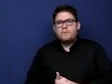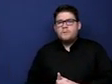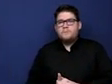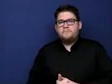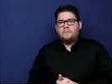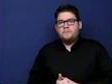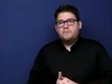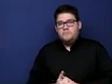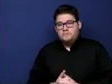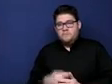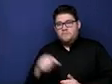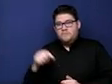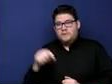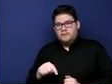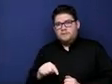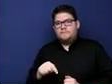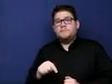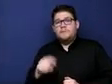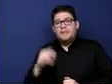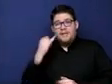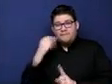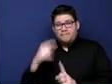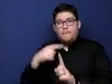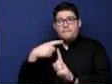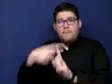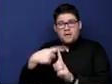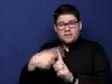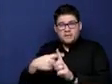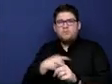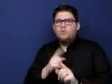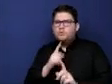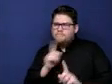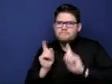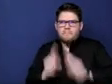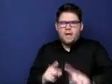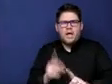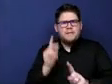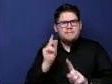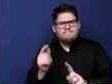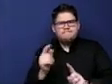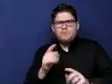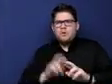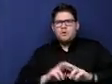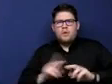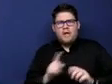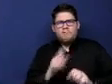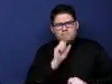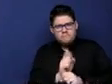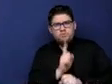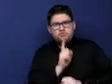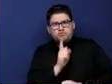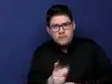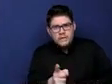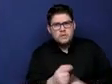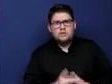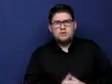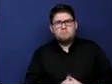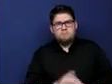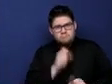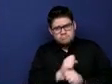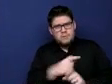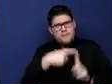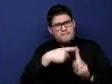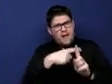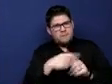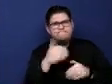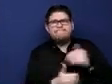potentially variant cases, especially since we've seen the increasing proportion. But it really, we've been